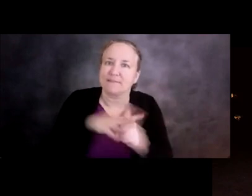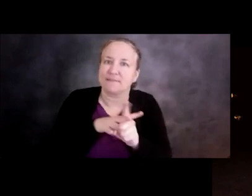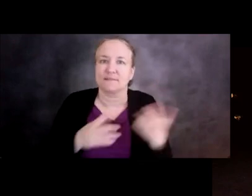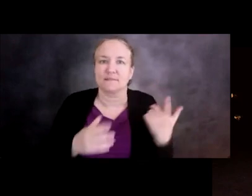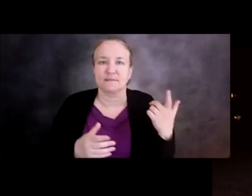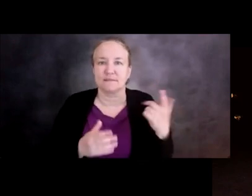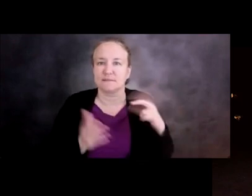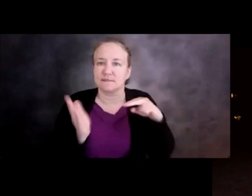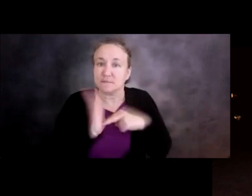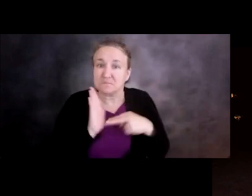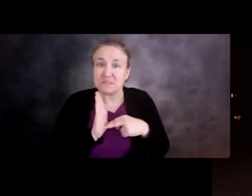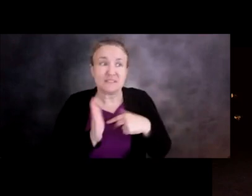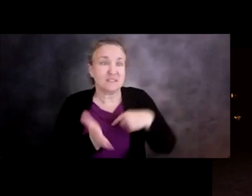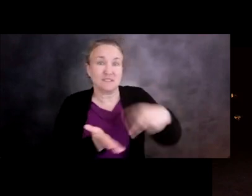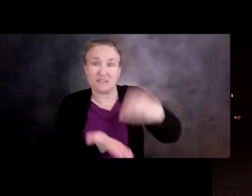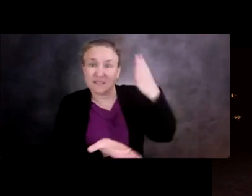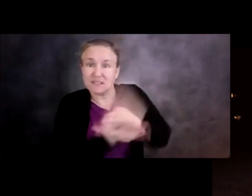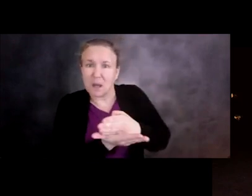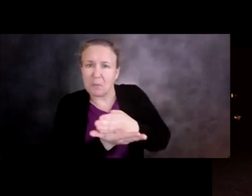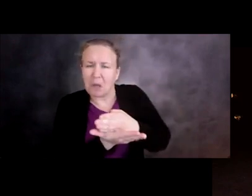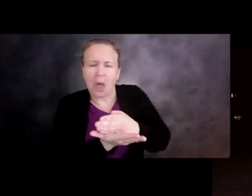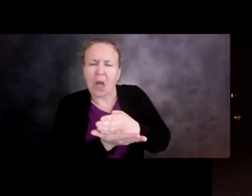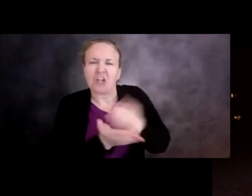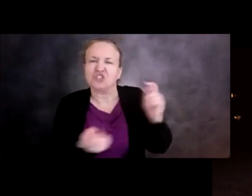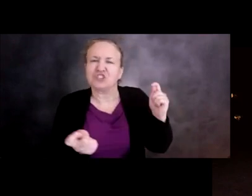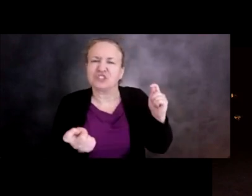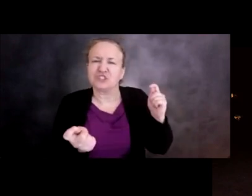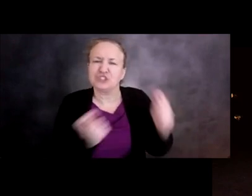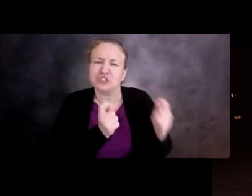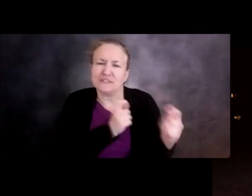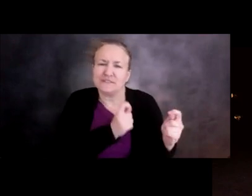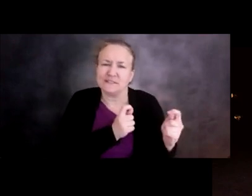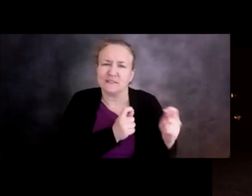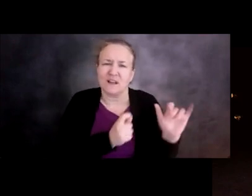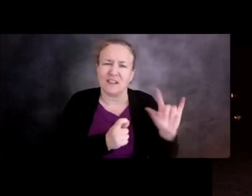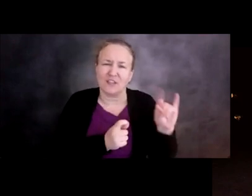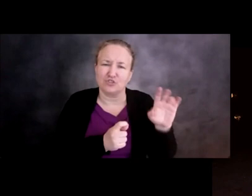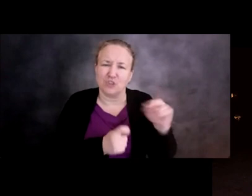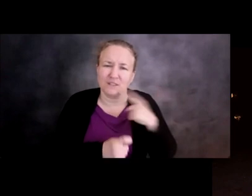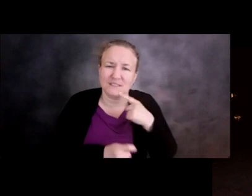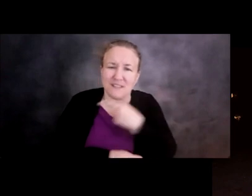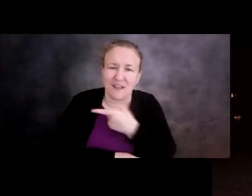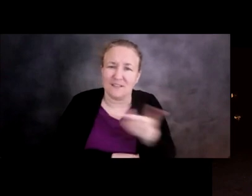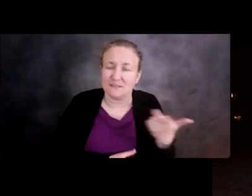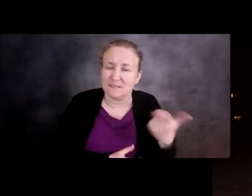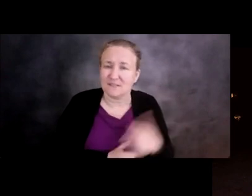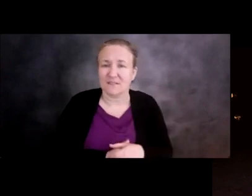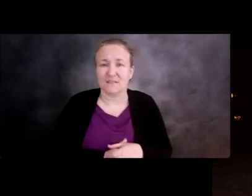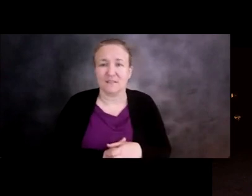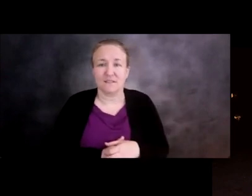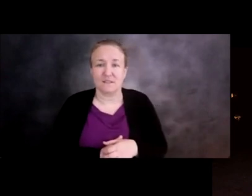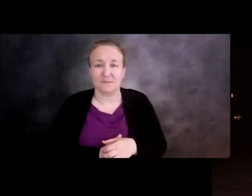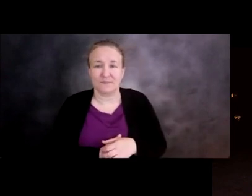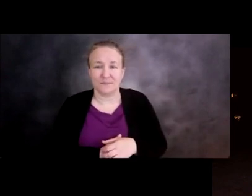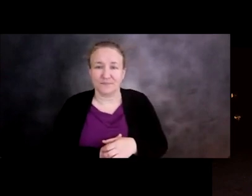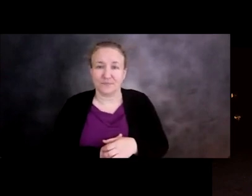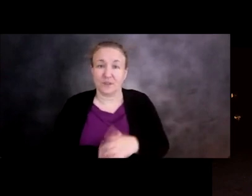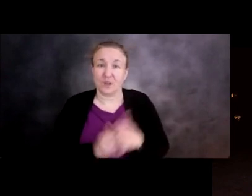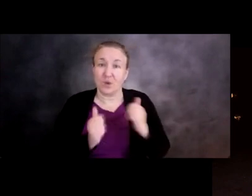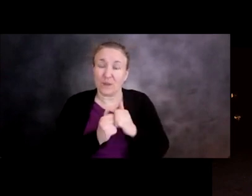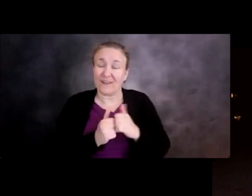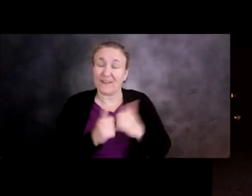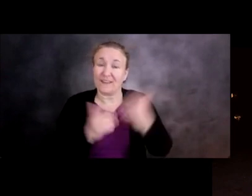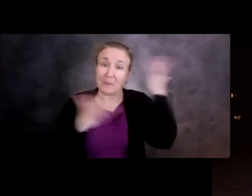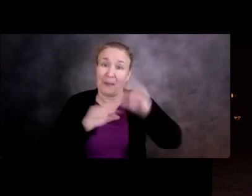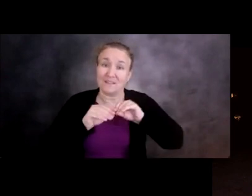necessarily mean that we're going to stop. It's just going to shift, as Dawn was saying. You know, even when this pandemic